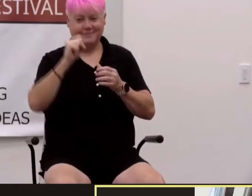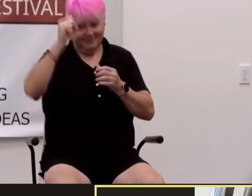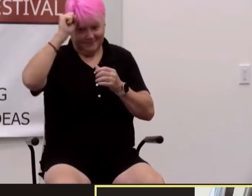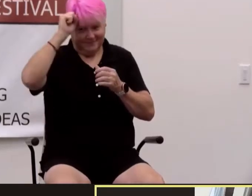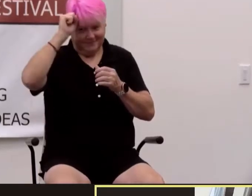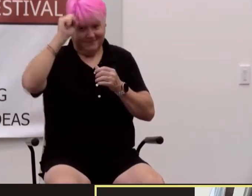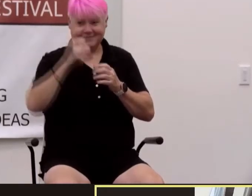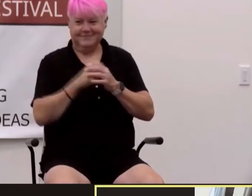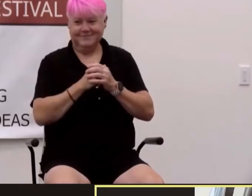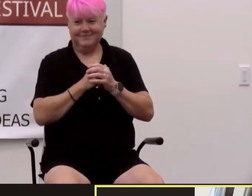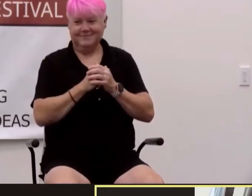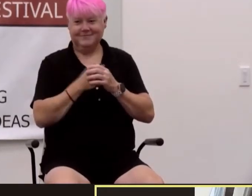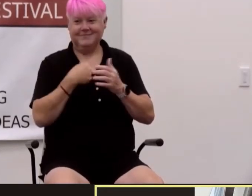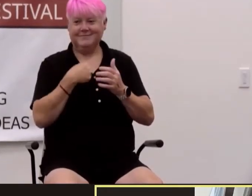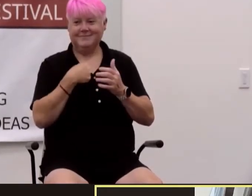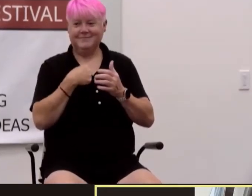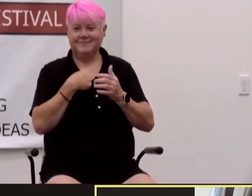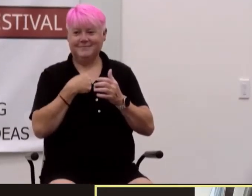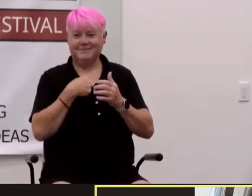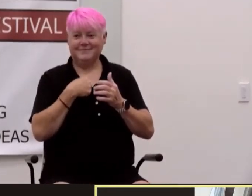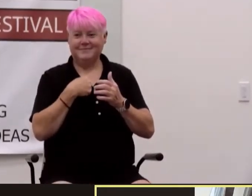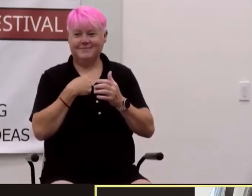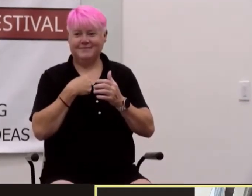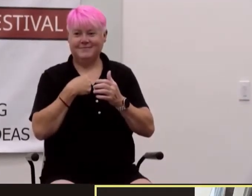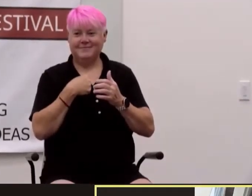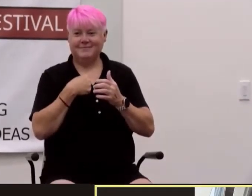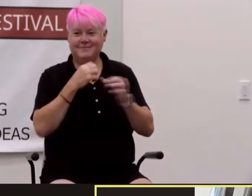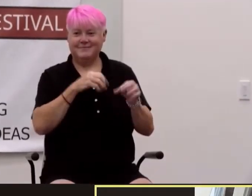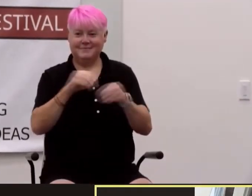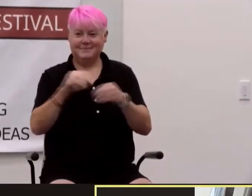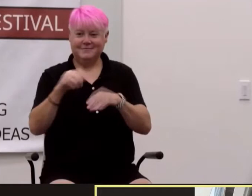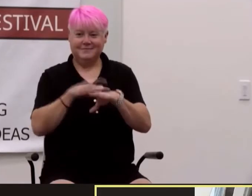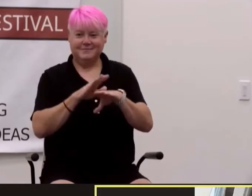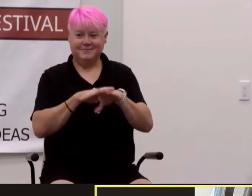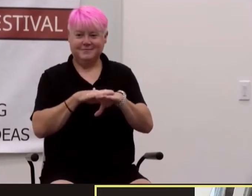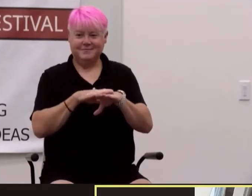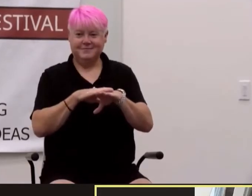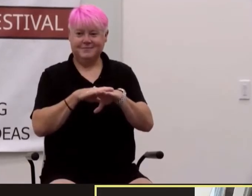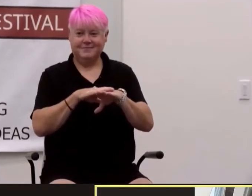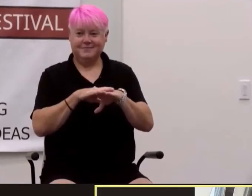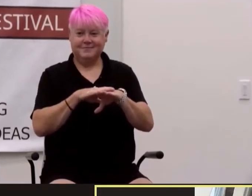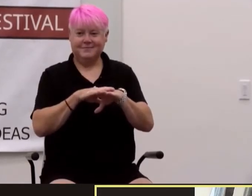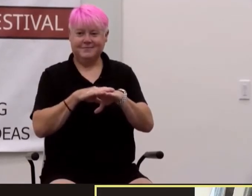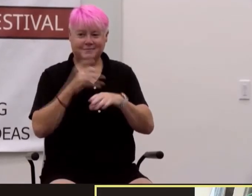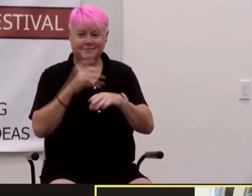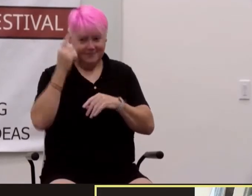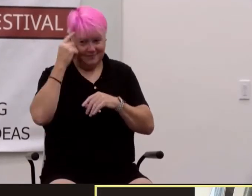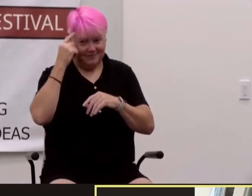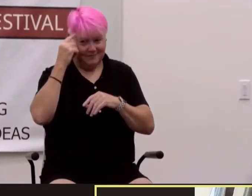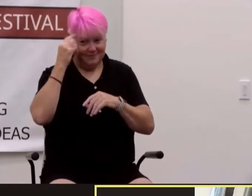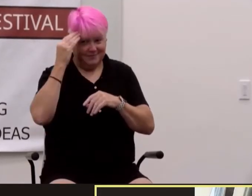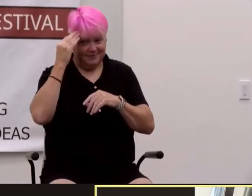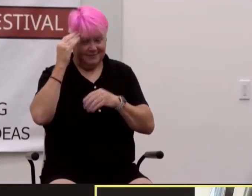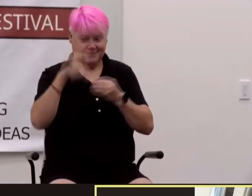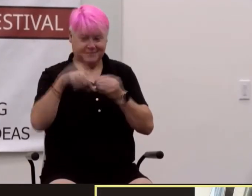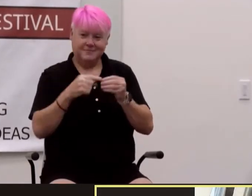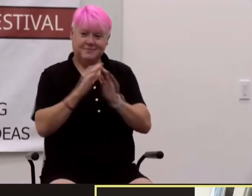I decided to throw it back on, but yeah, I think the thing about the book, I